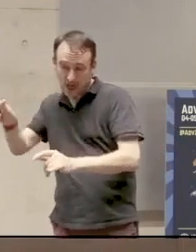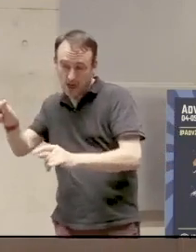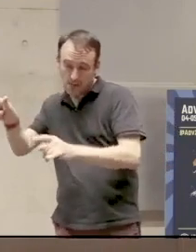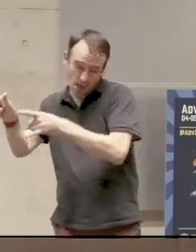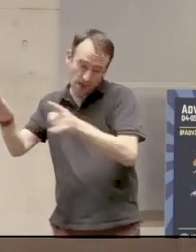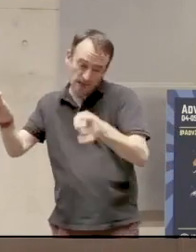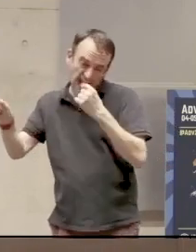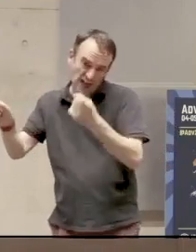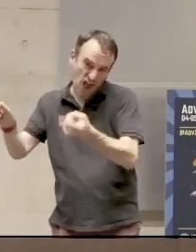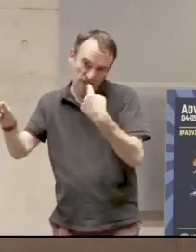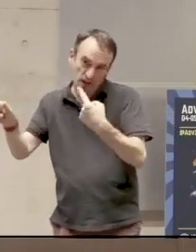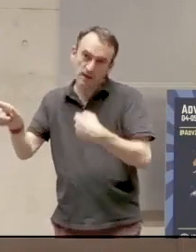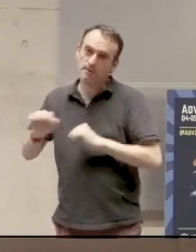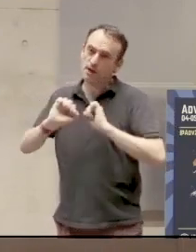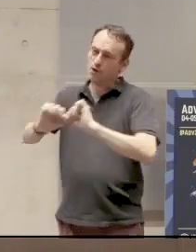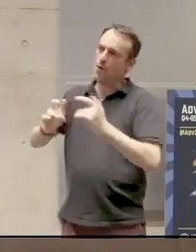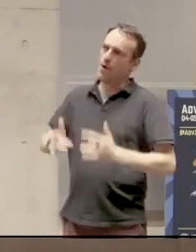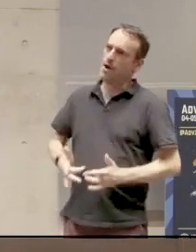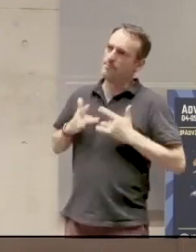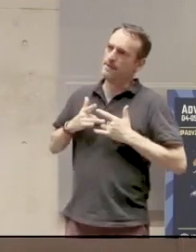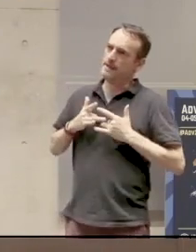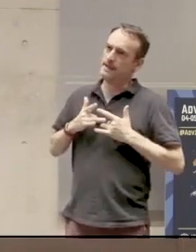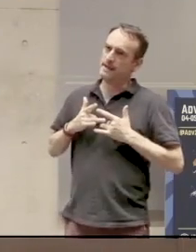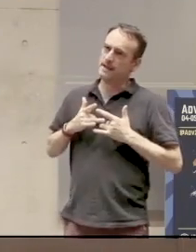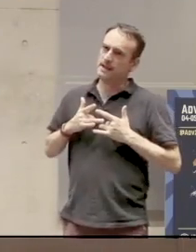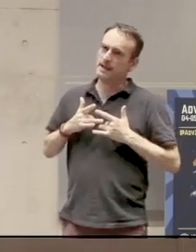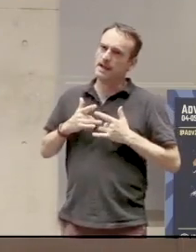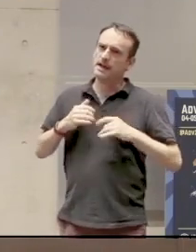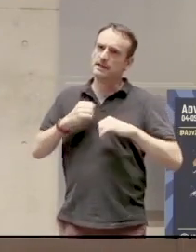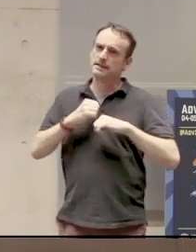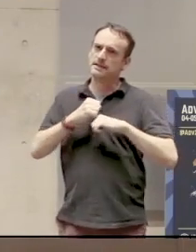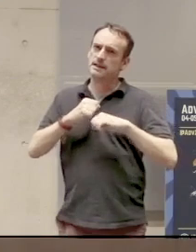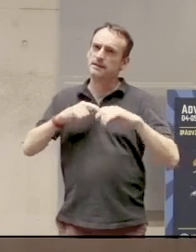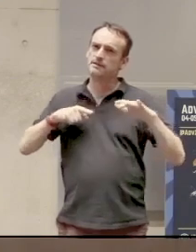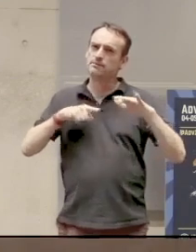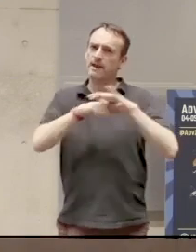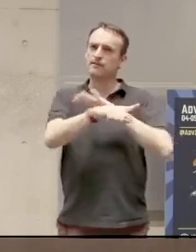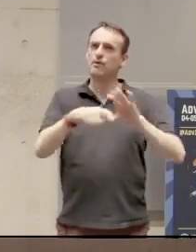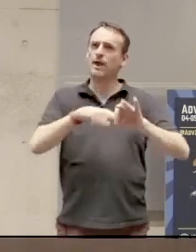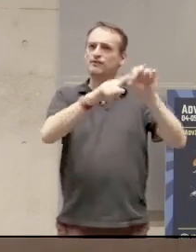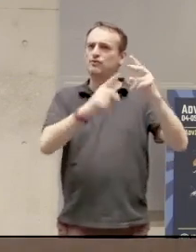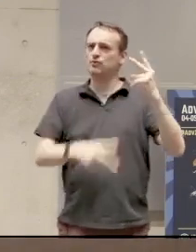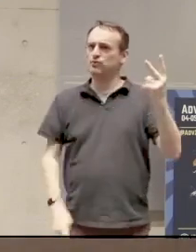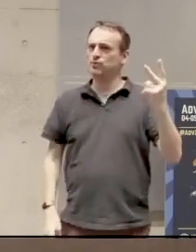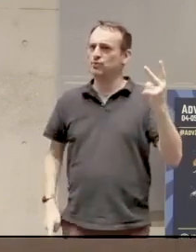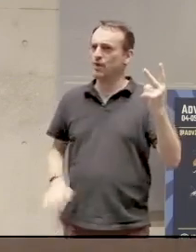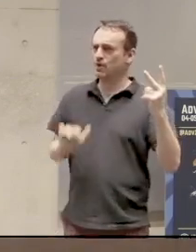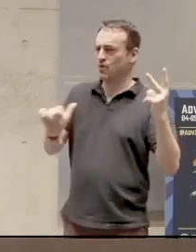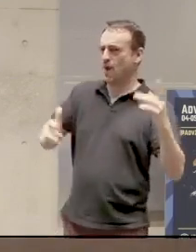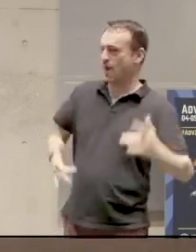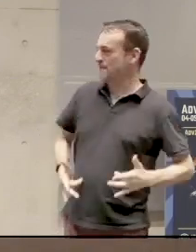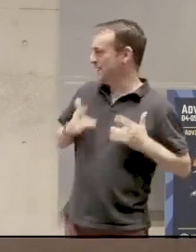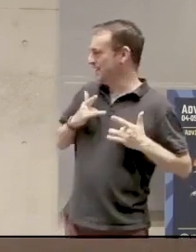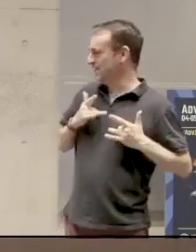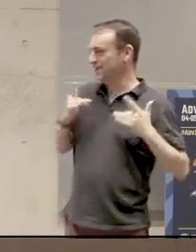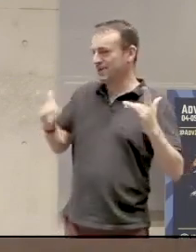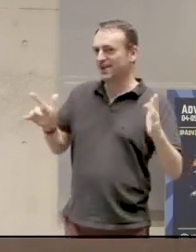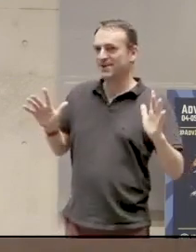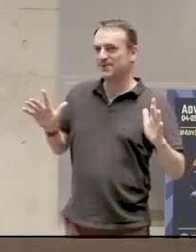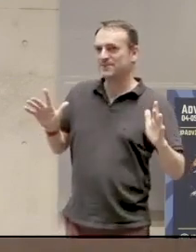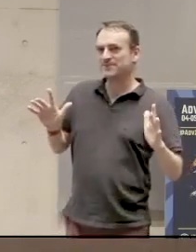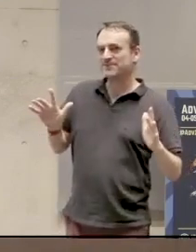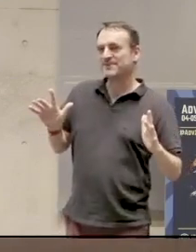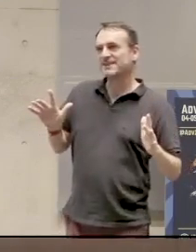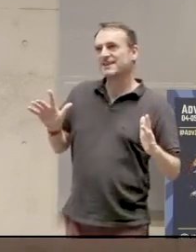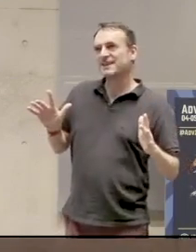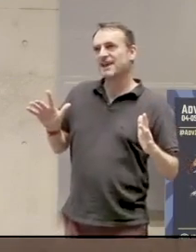Your opinion of Space Quest 2 in particular is one I'm very much looking forward to, and I will not accept